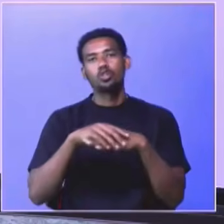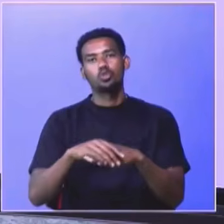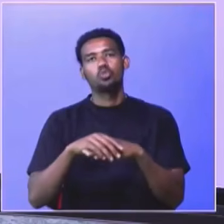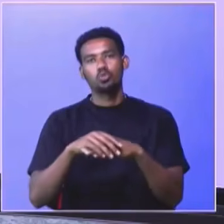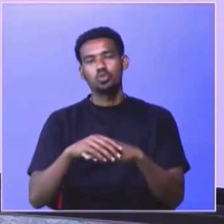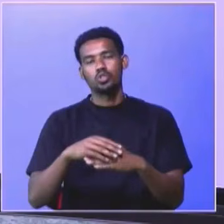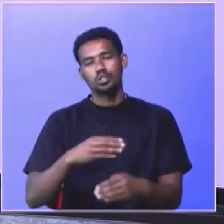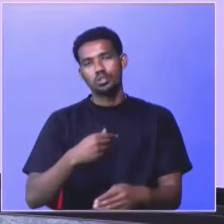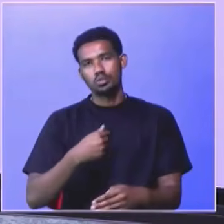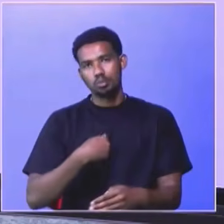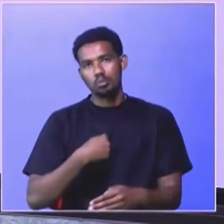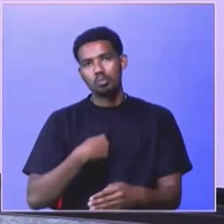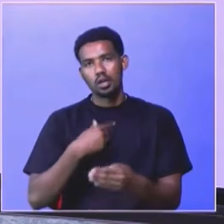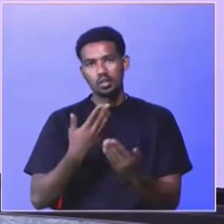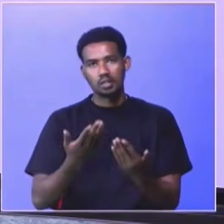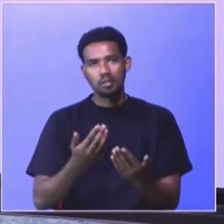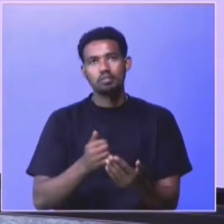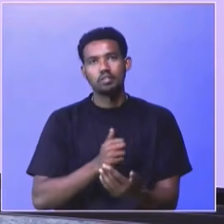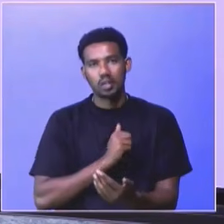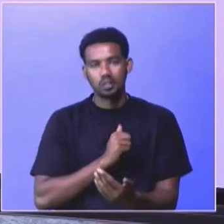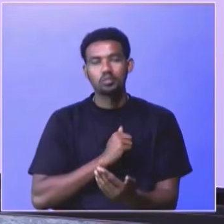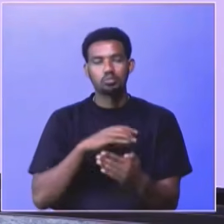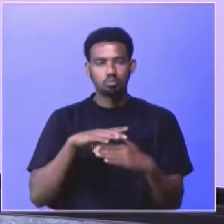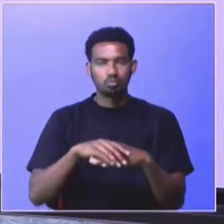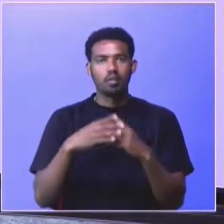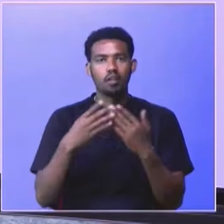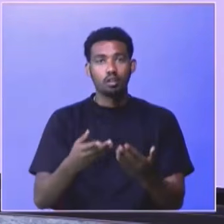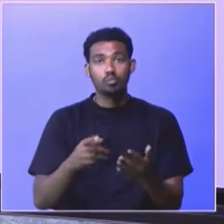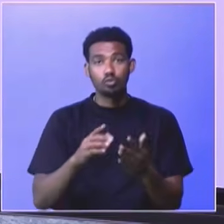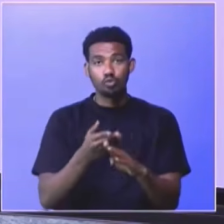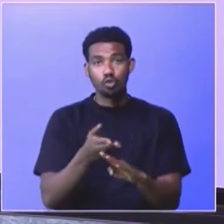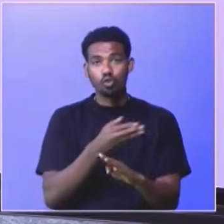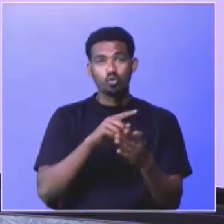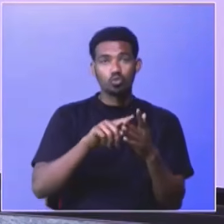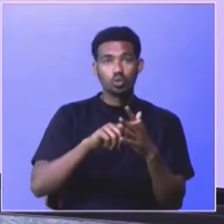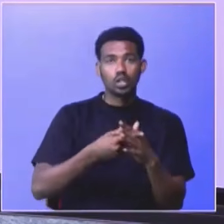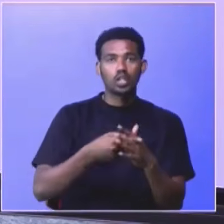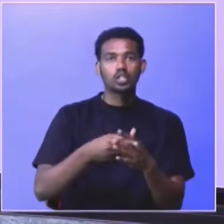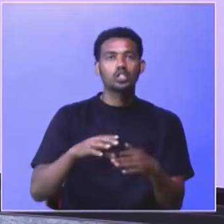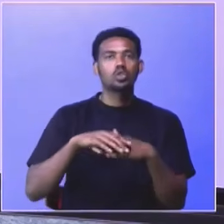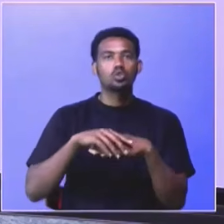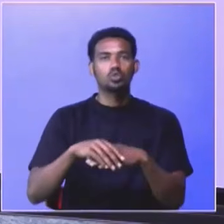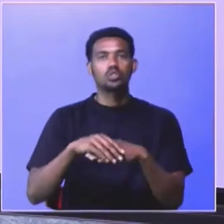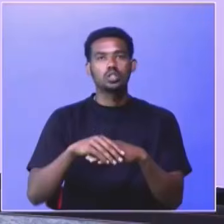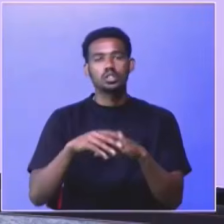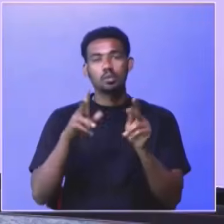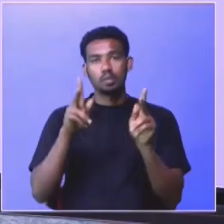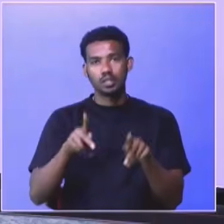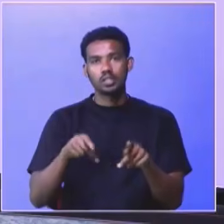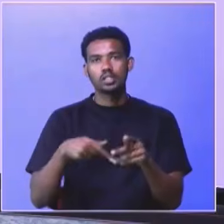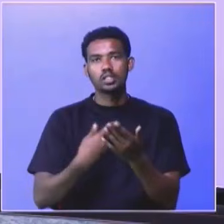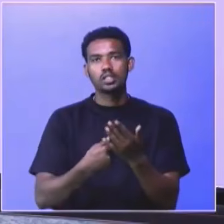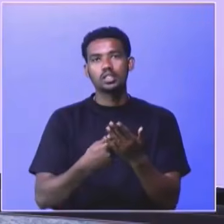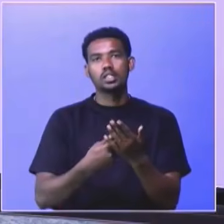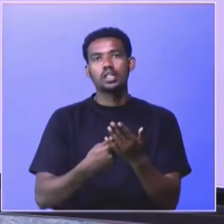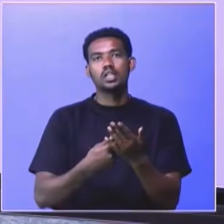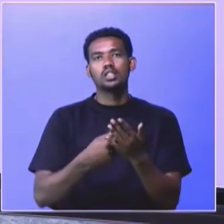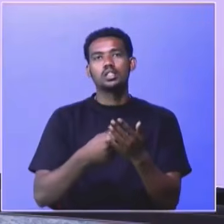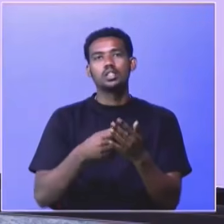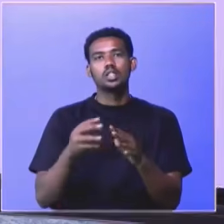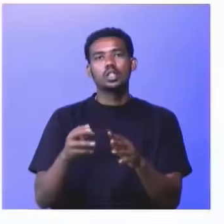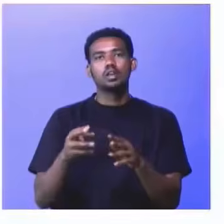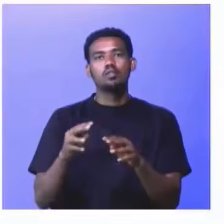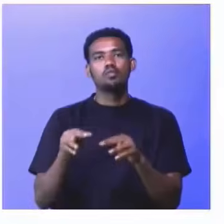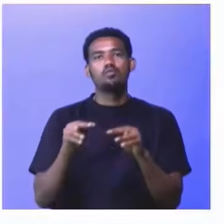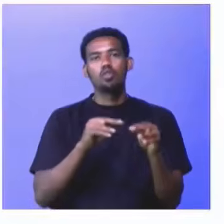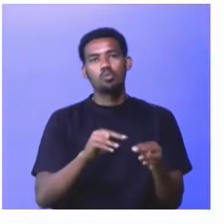to introduce yourself before you start introducing the person. So this is the formal method I said. So let